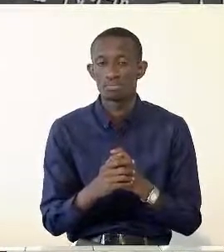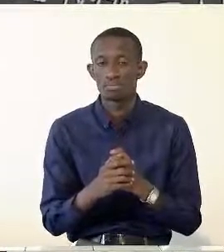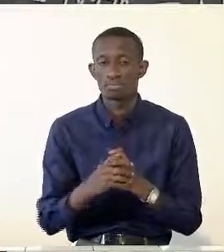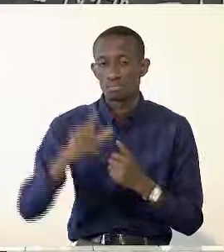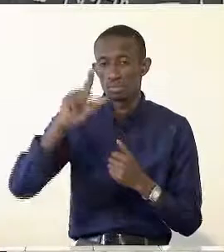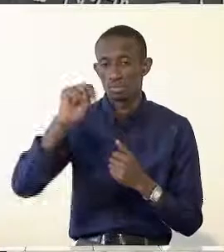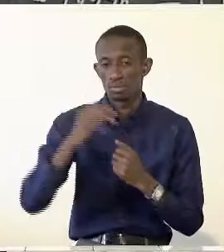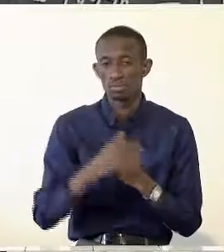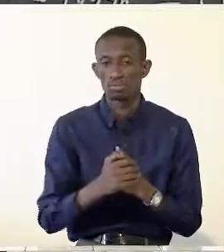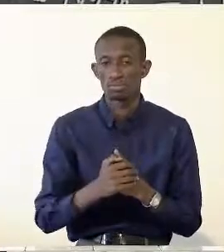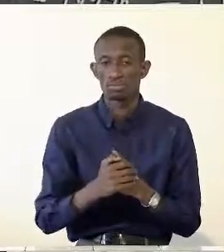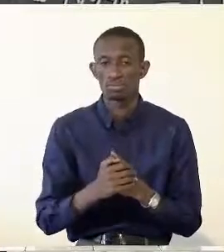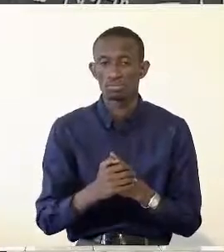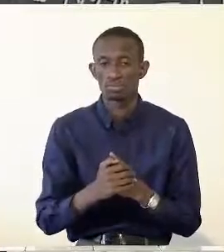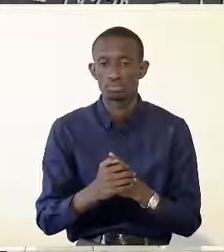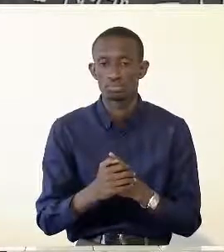ln